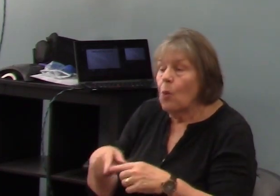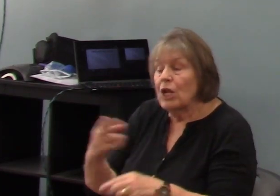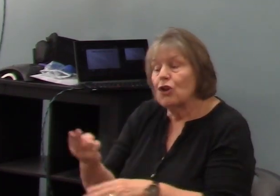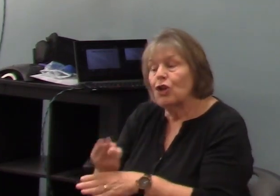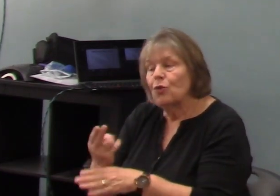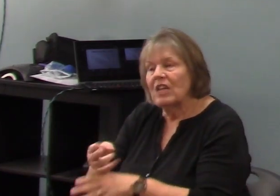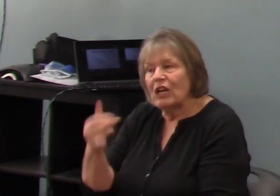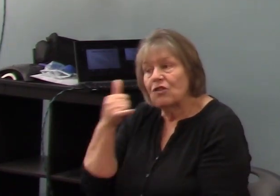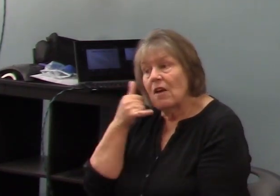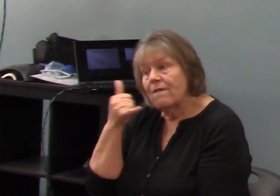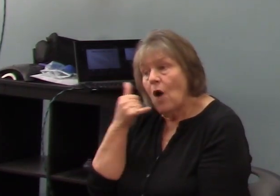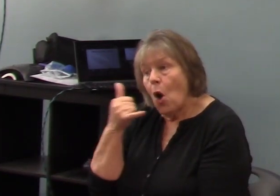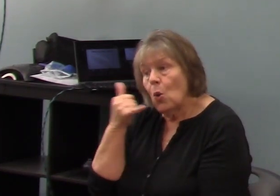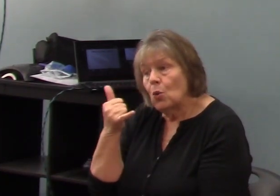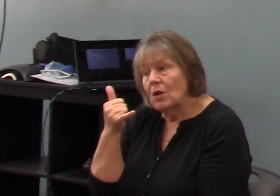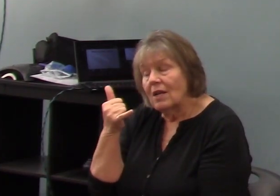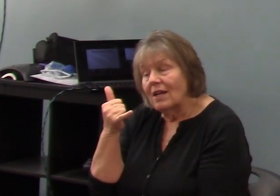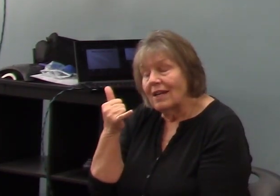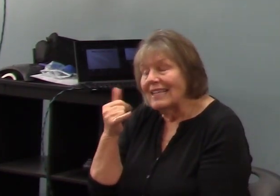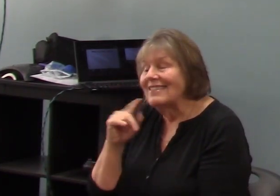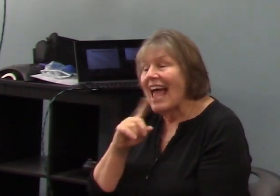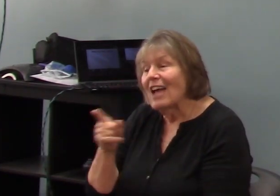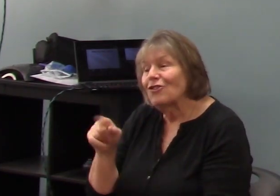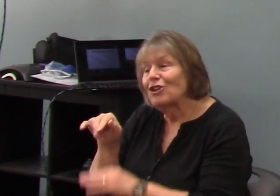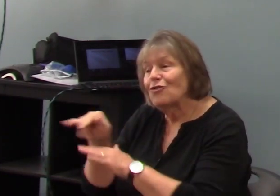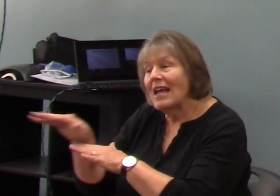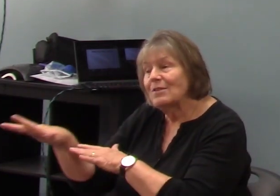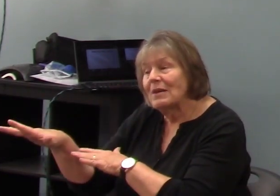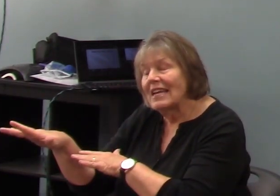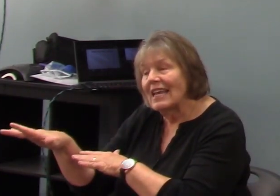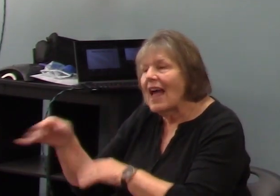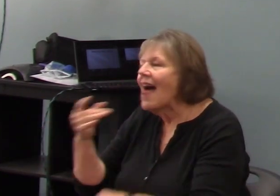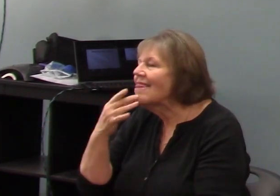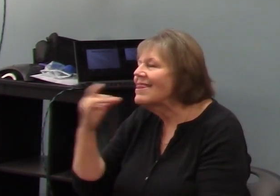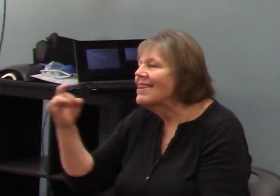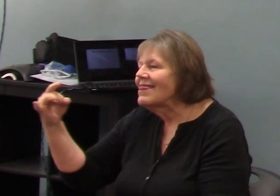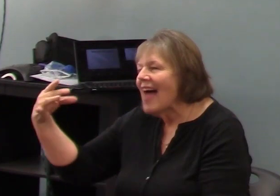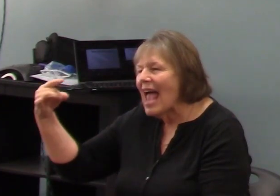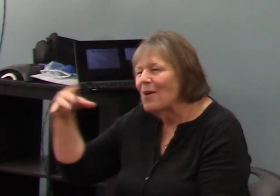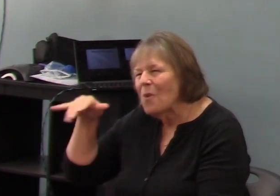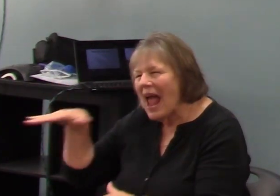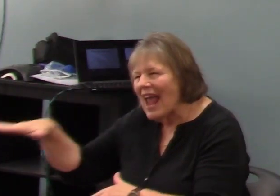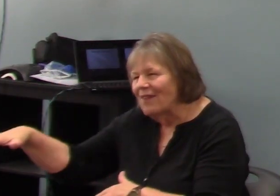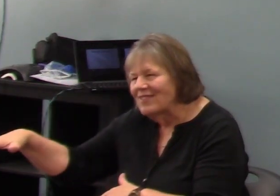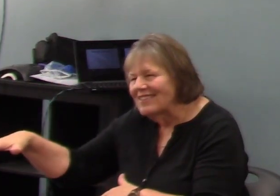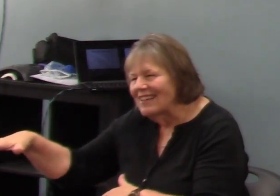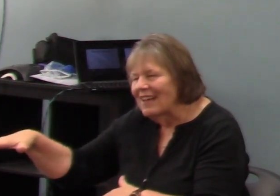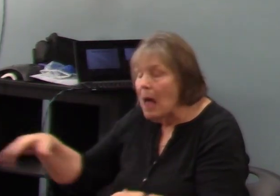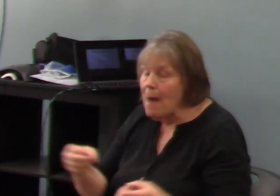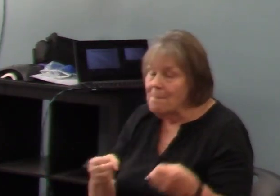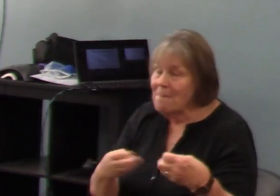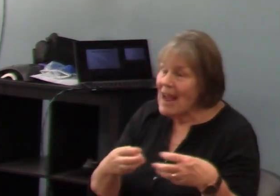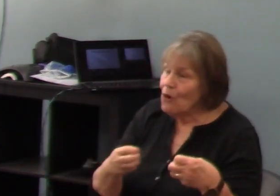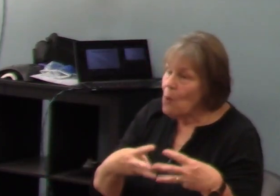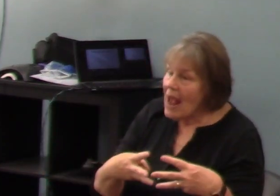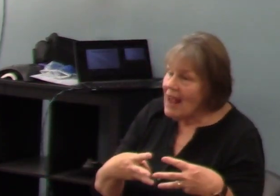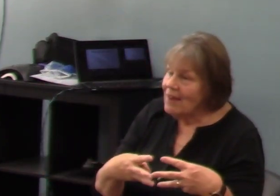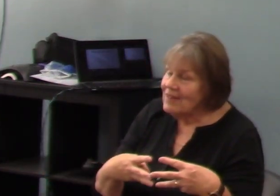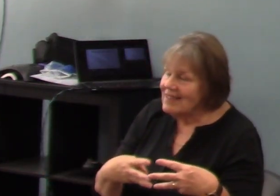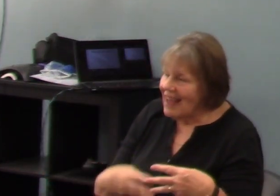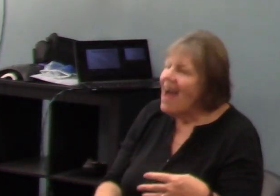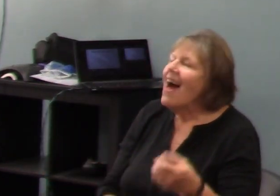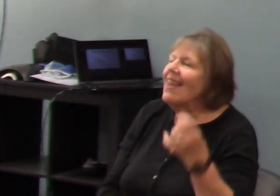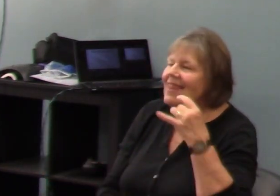actually transmitting light waves. When you cook your food in a microwave, it's using light waves, different frequencies of light waves,